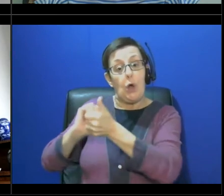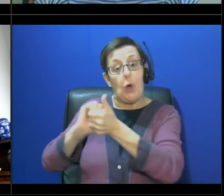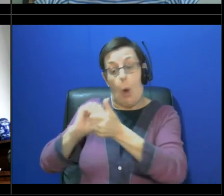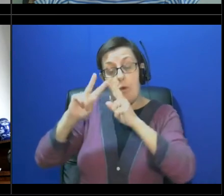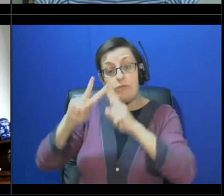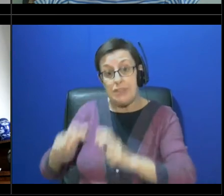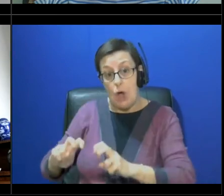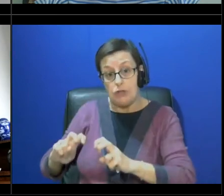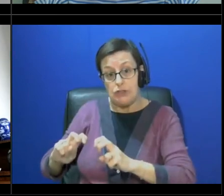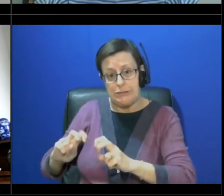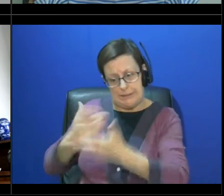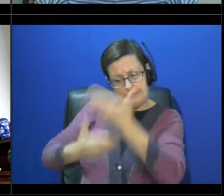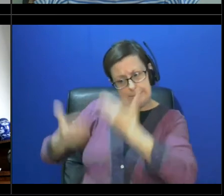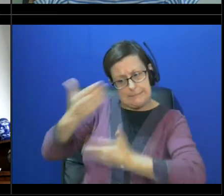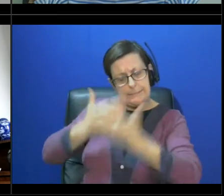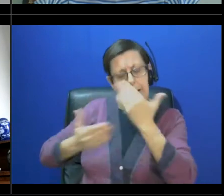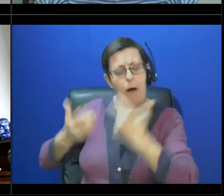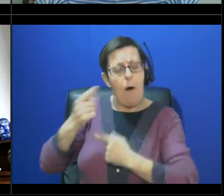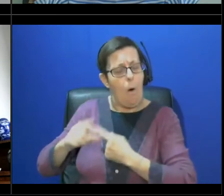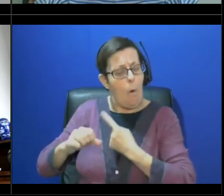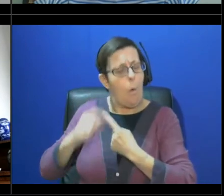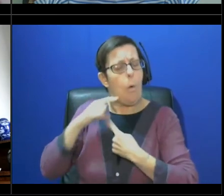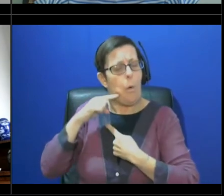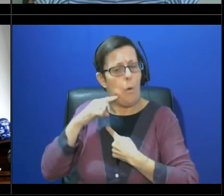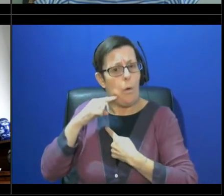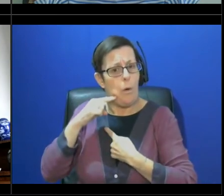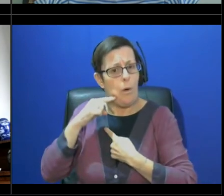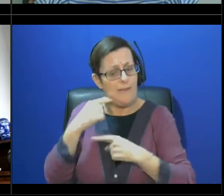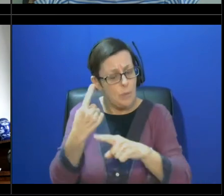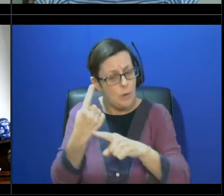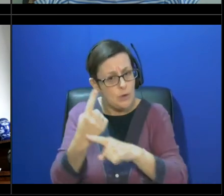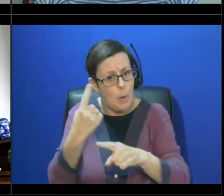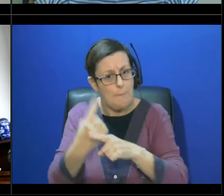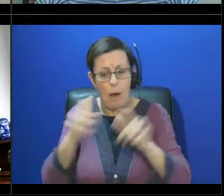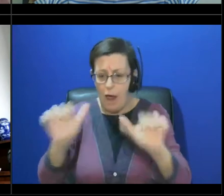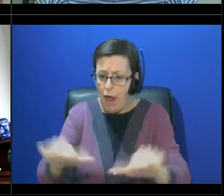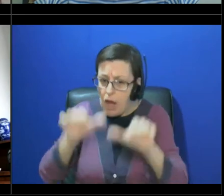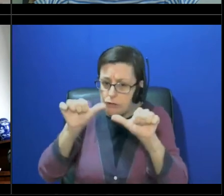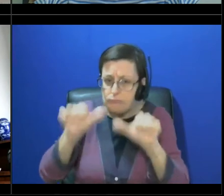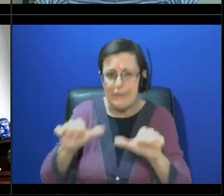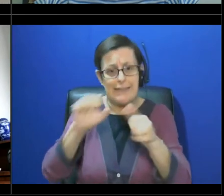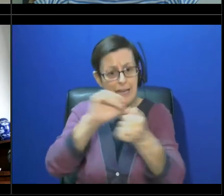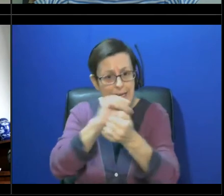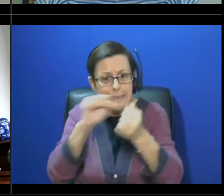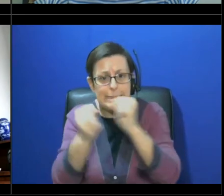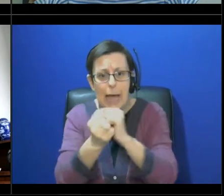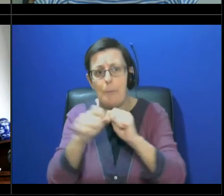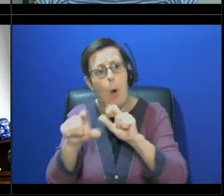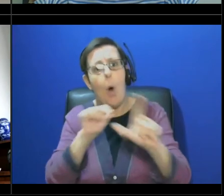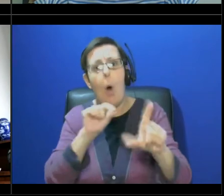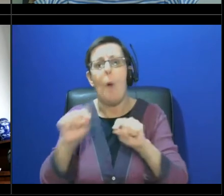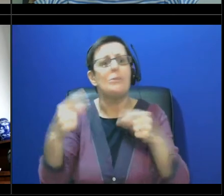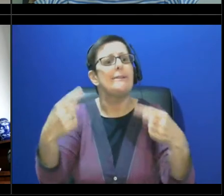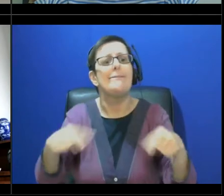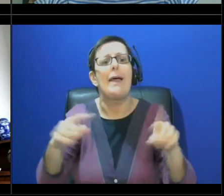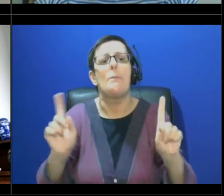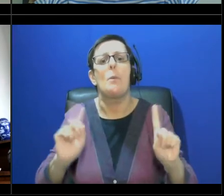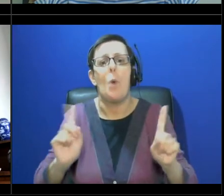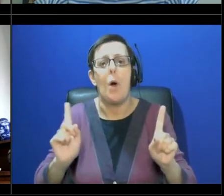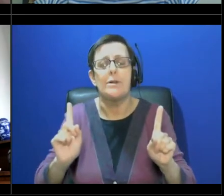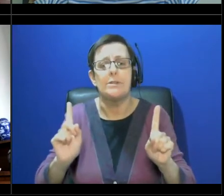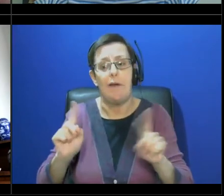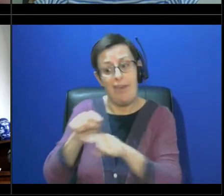that they made is that when we come to talking about accreditation and when it comes to the options that are available for people, these